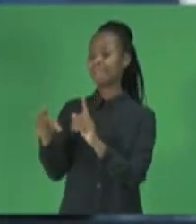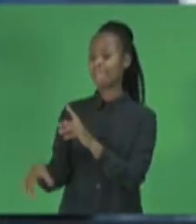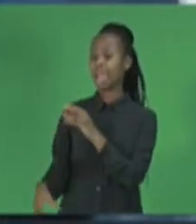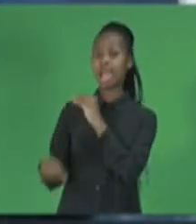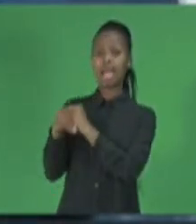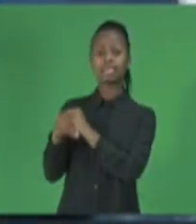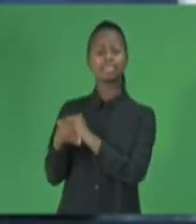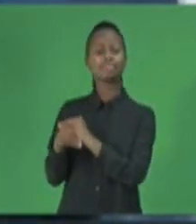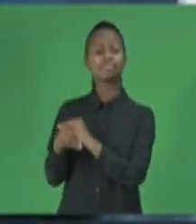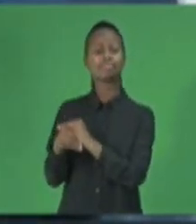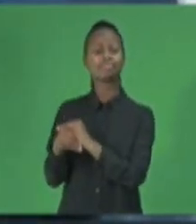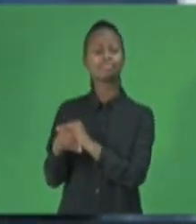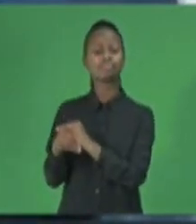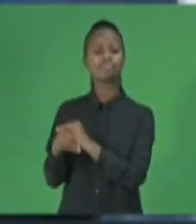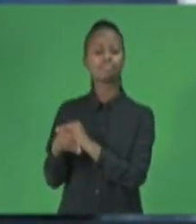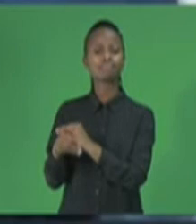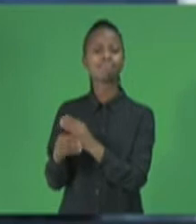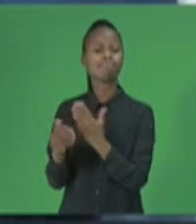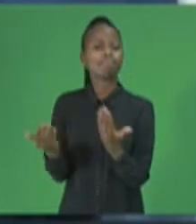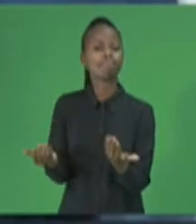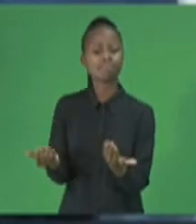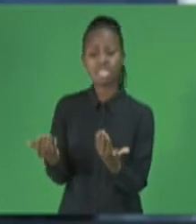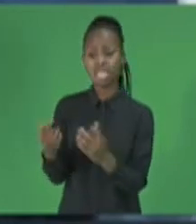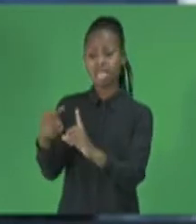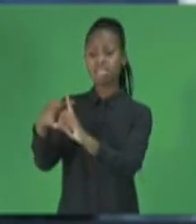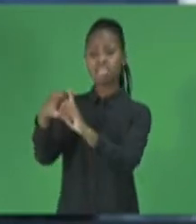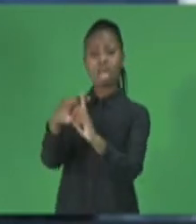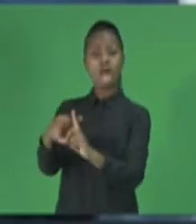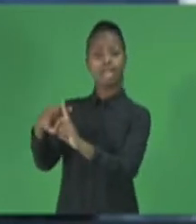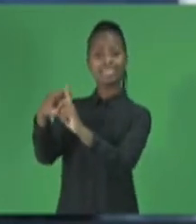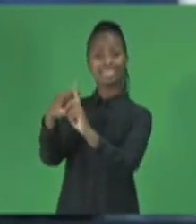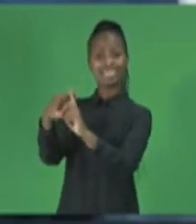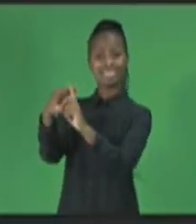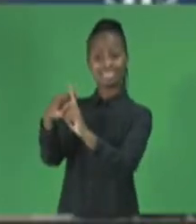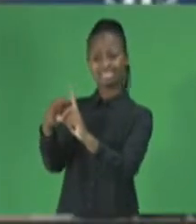the earliest such a target could be introduced?